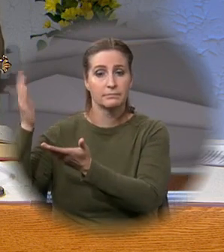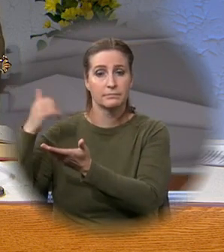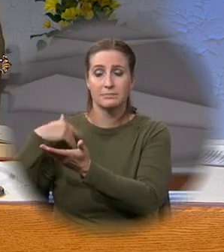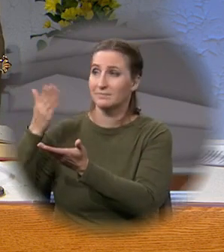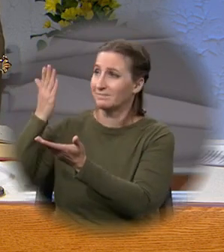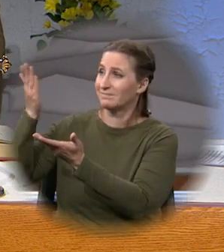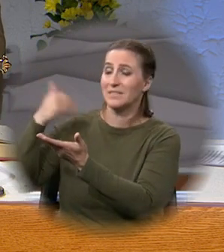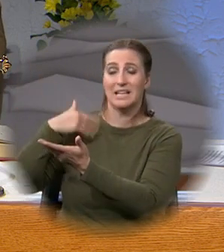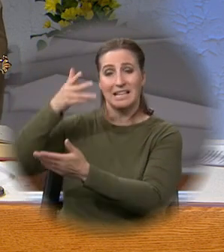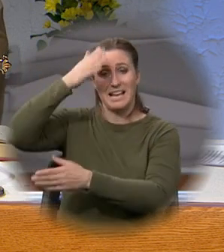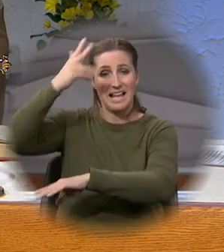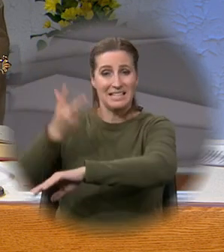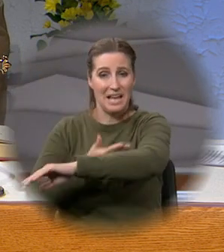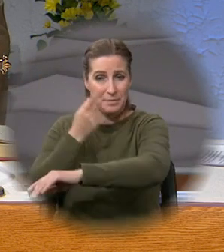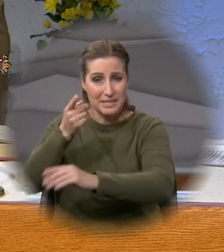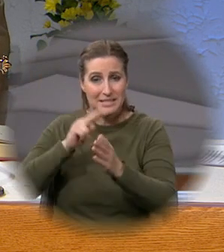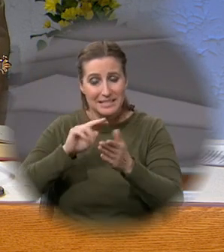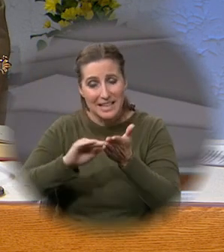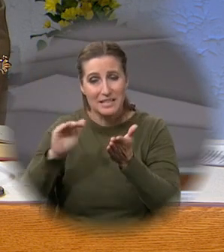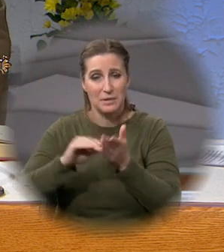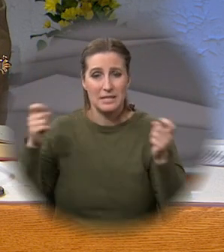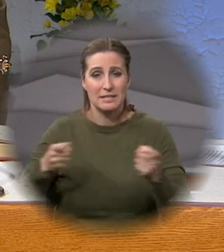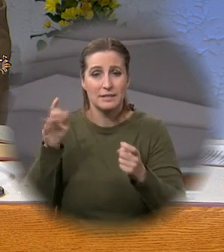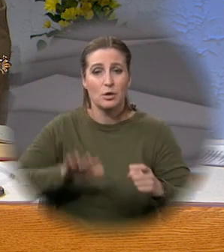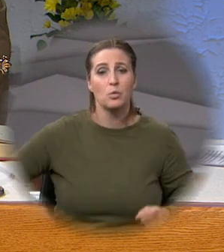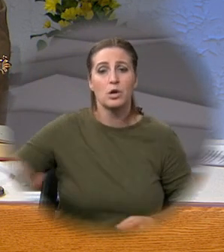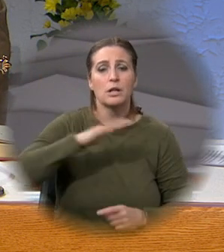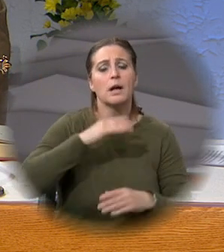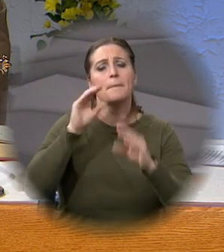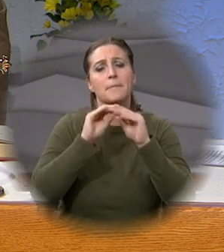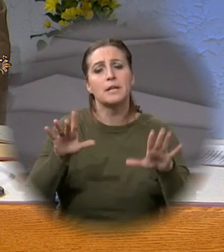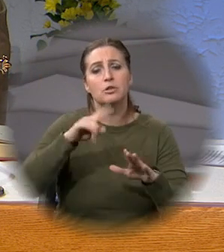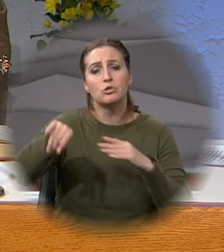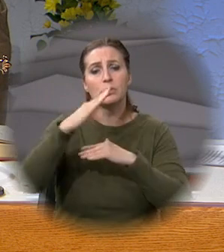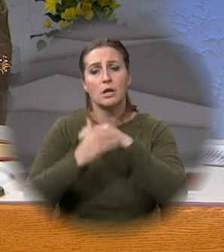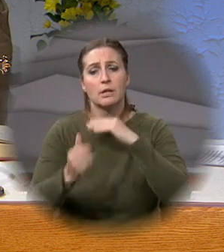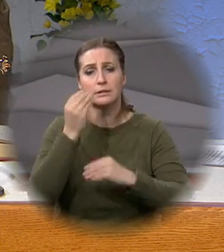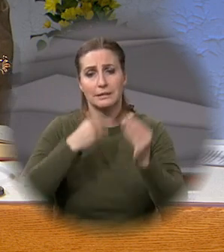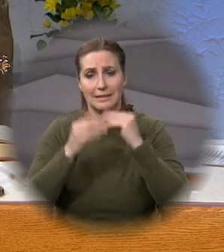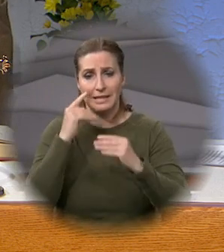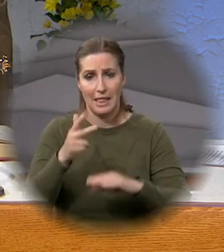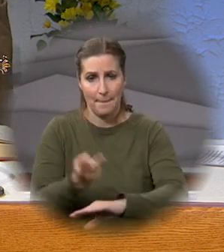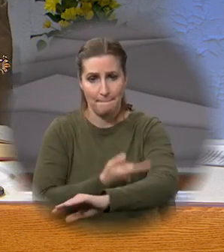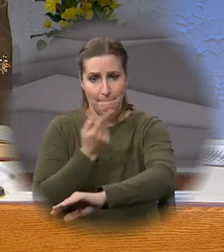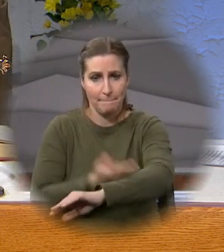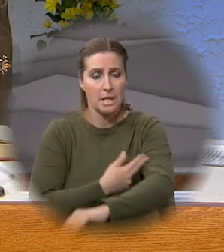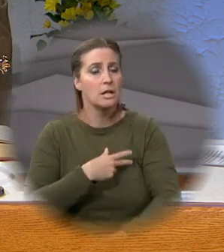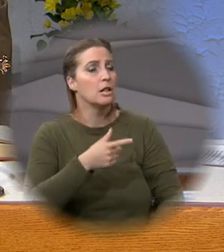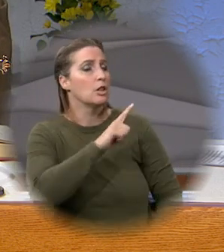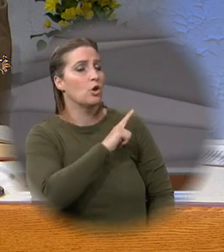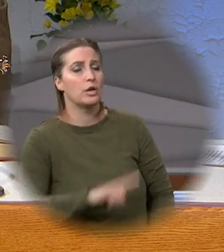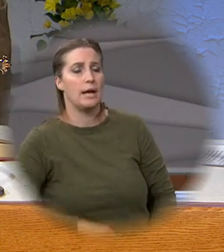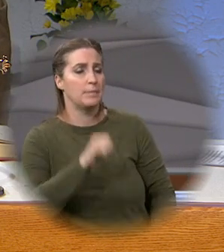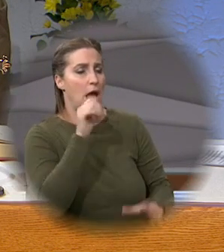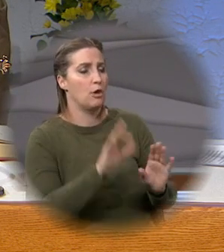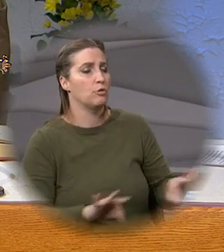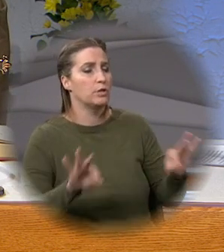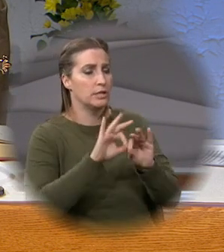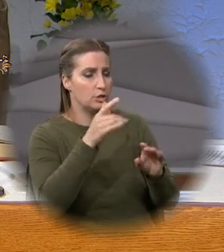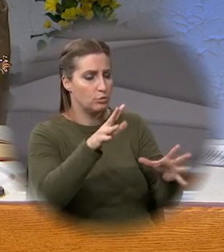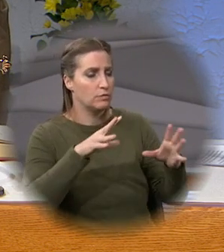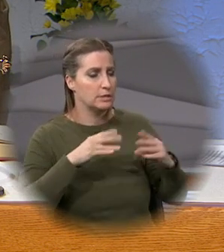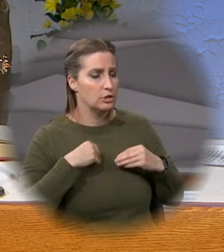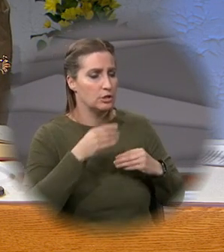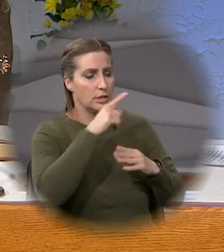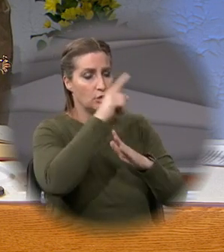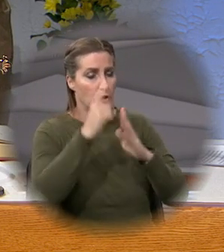This is the Lamb of God who takes away the sins of the world. Blessed are they who are called to the supper of the Lamb. Lord, I am not